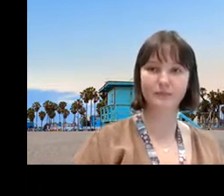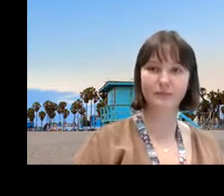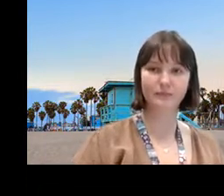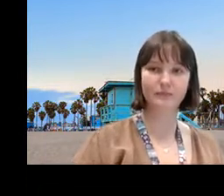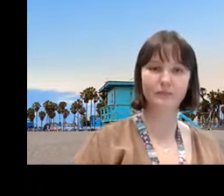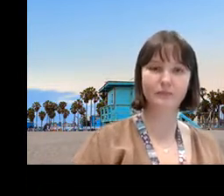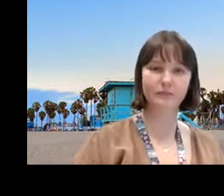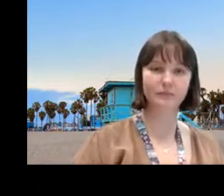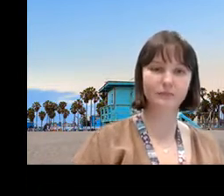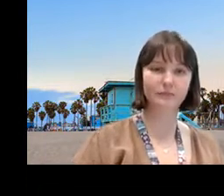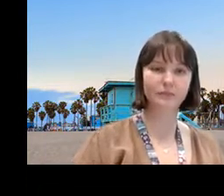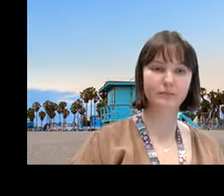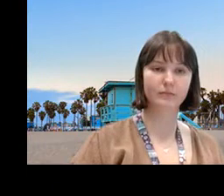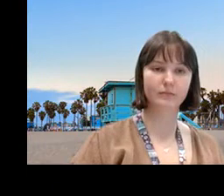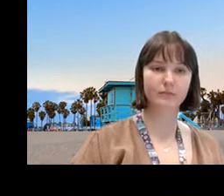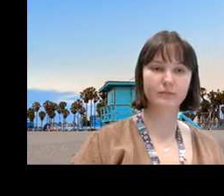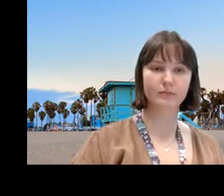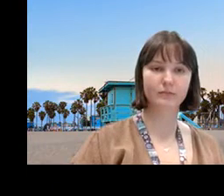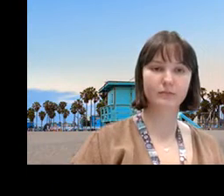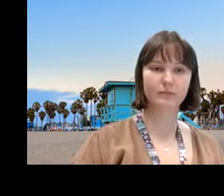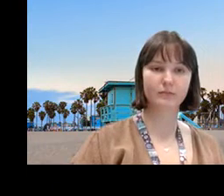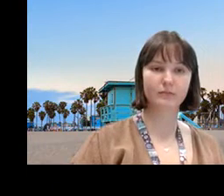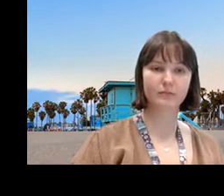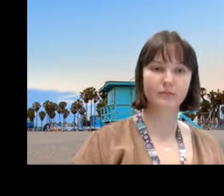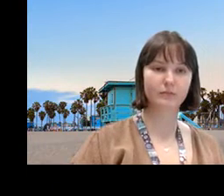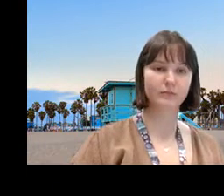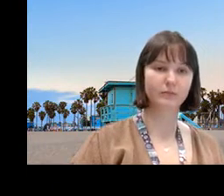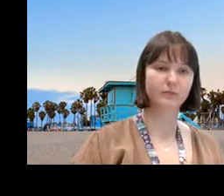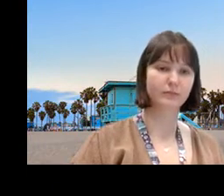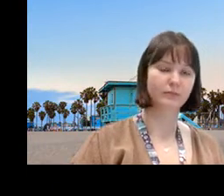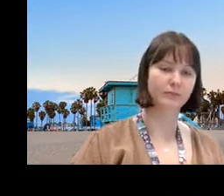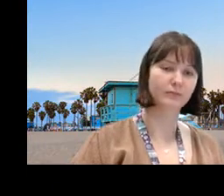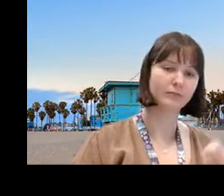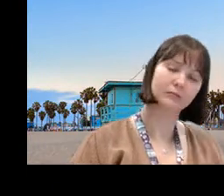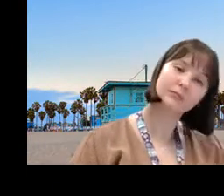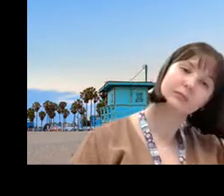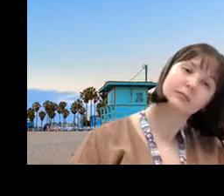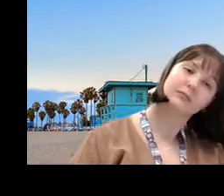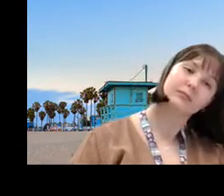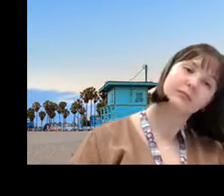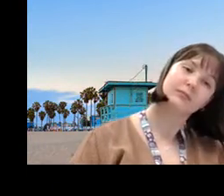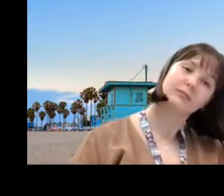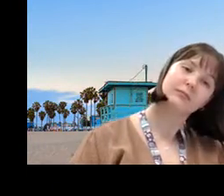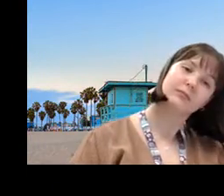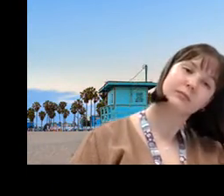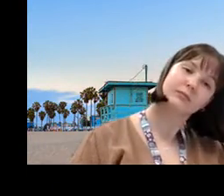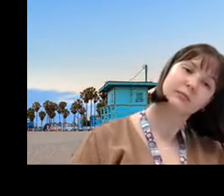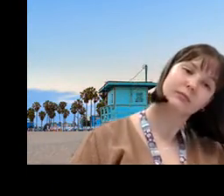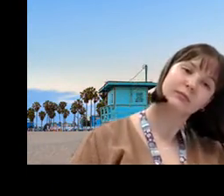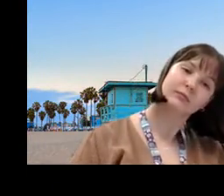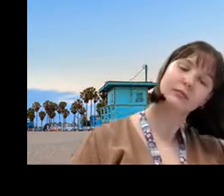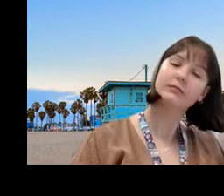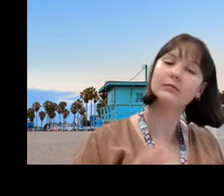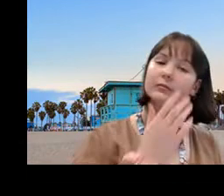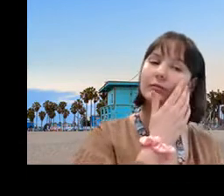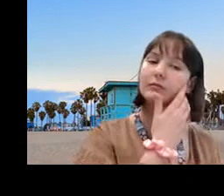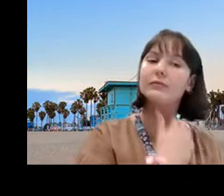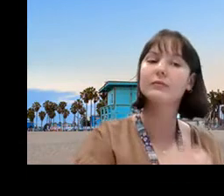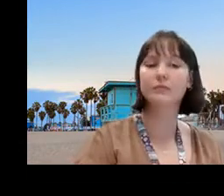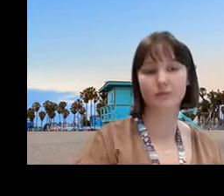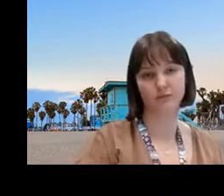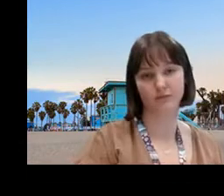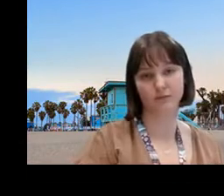the Mulungari Cultural Safety and Cultural Humility Education, which is targeted at practicing nurses and midwives rather